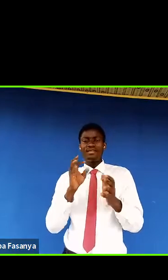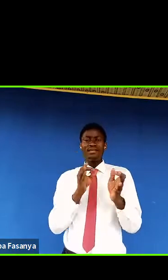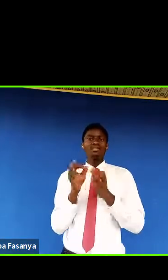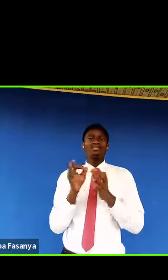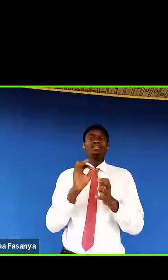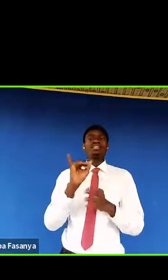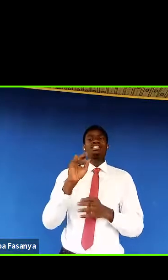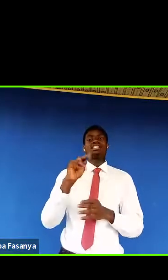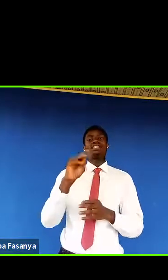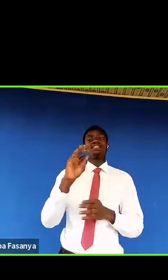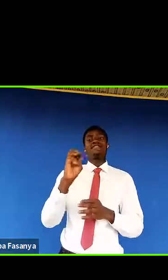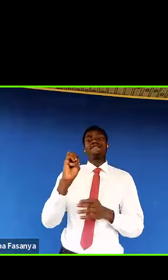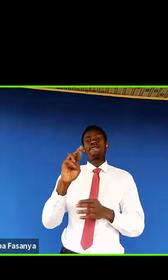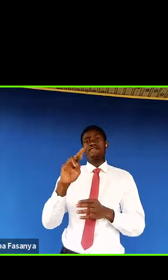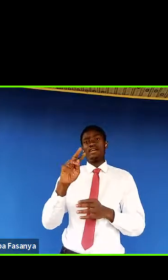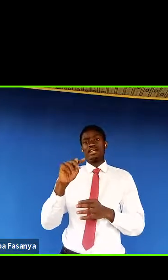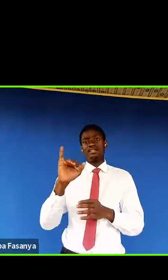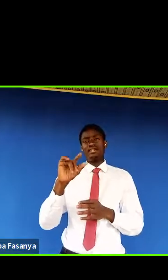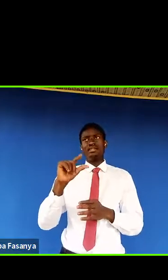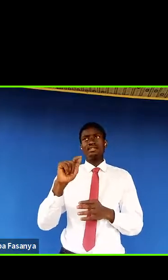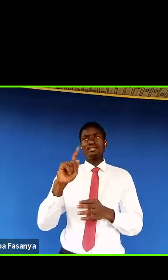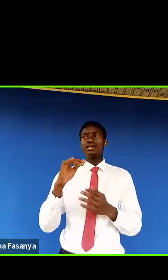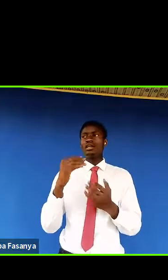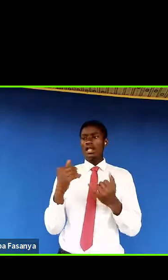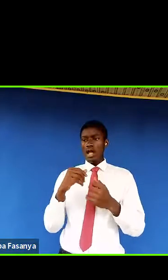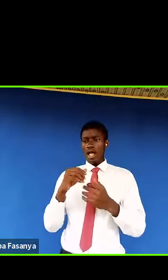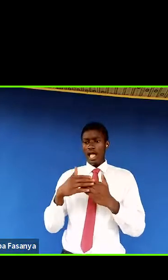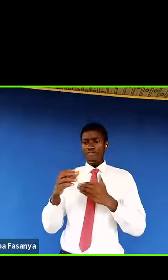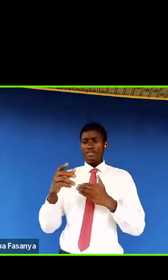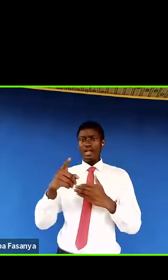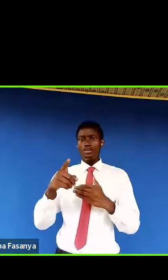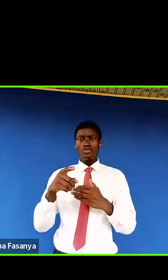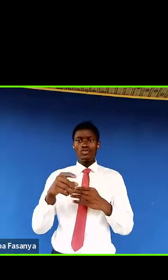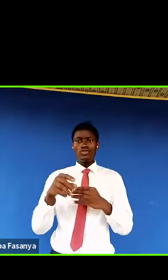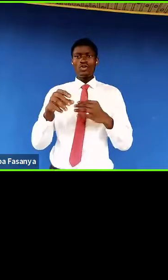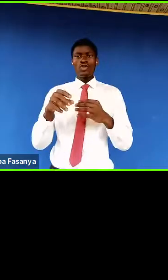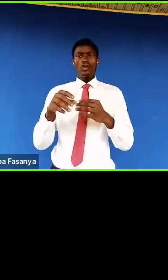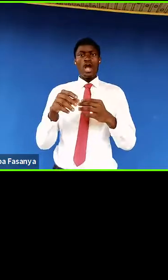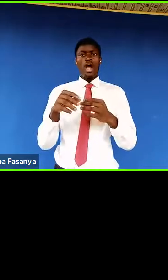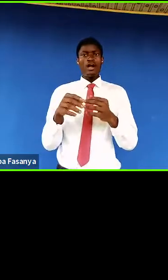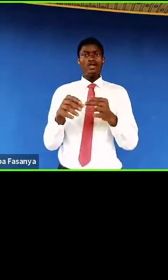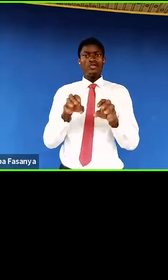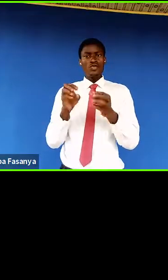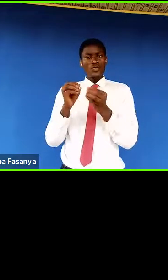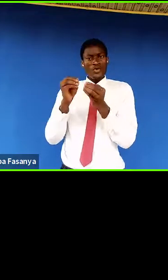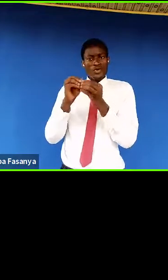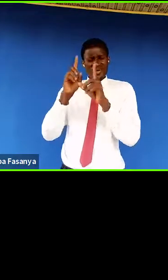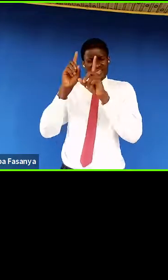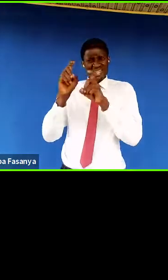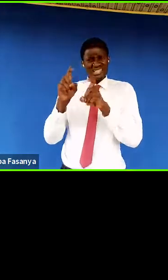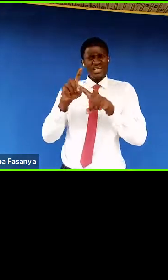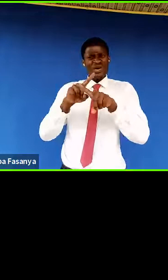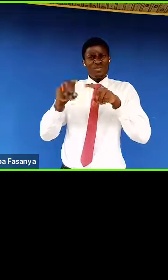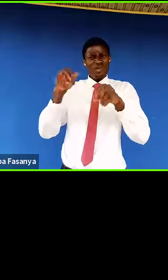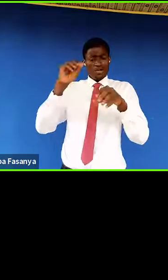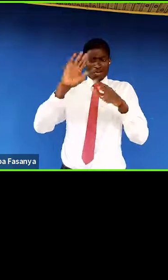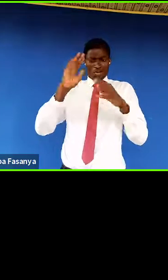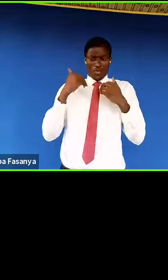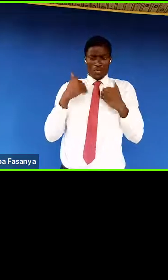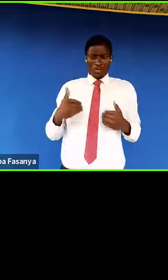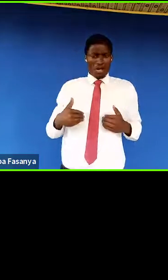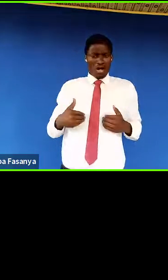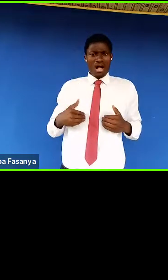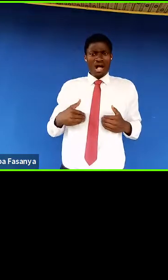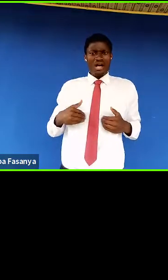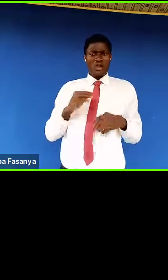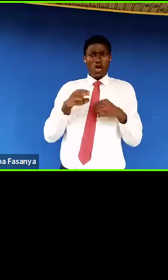after you've probed further and there is no infertility? You know, in a country like ours, we always say that everything is about